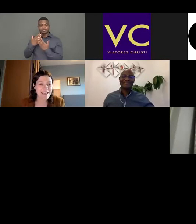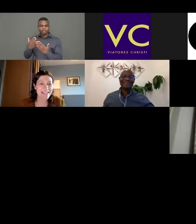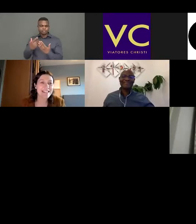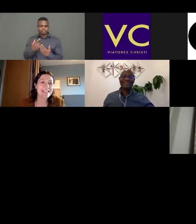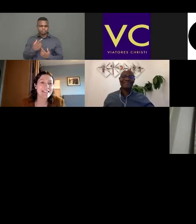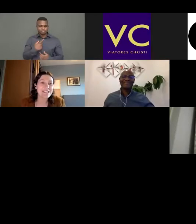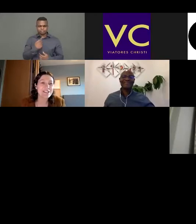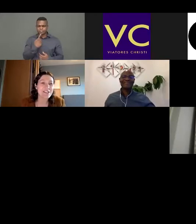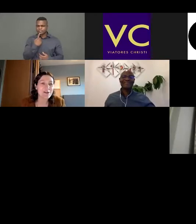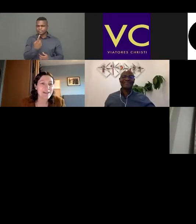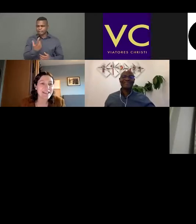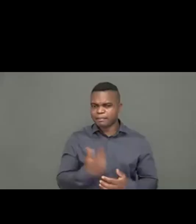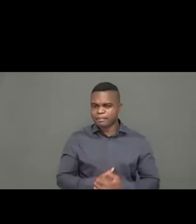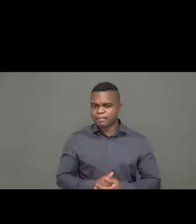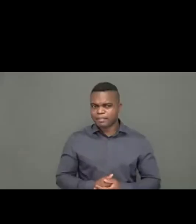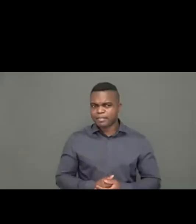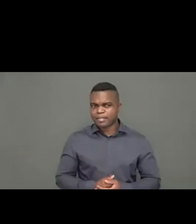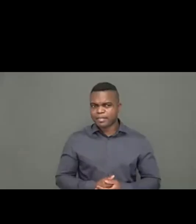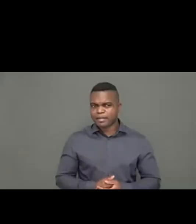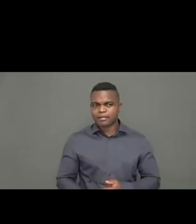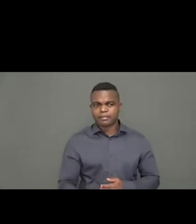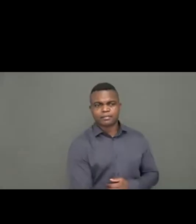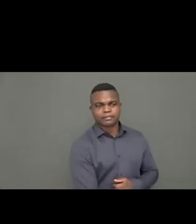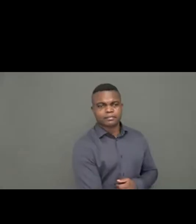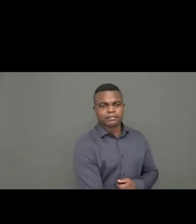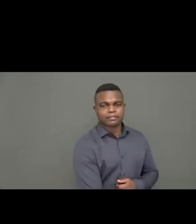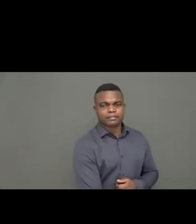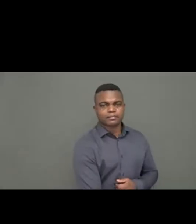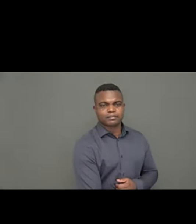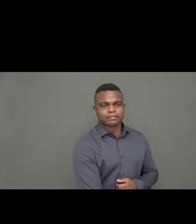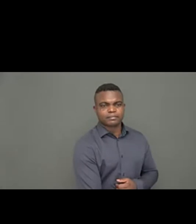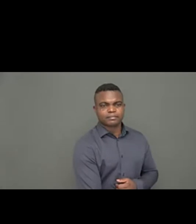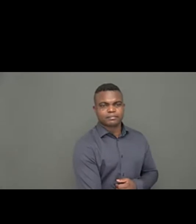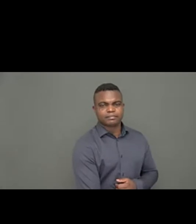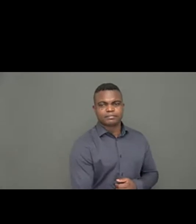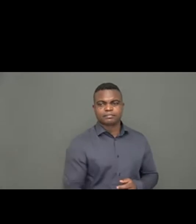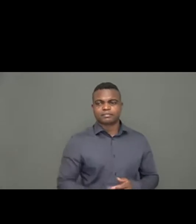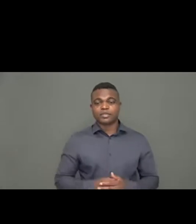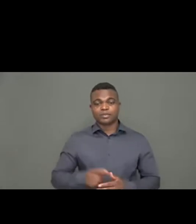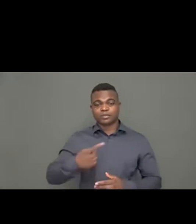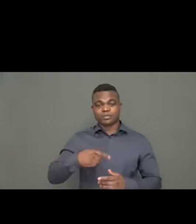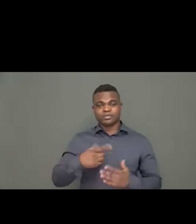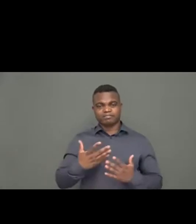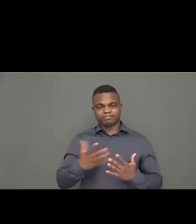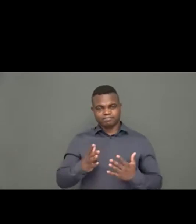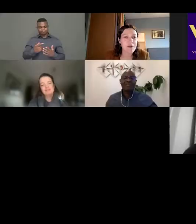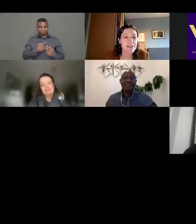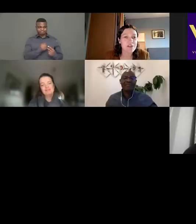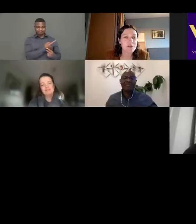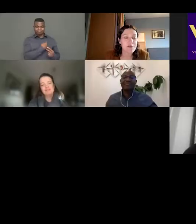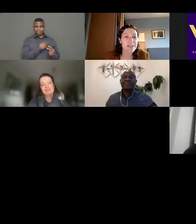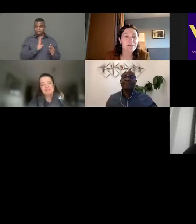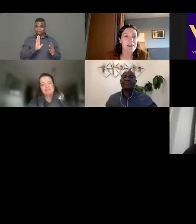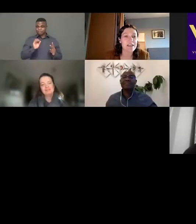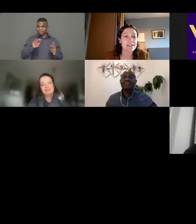do that again. So, so welcome, welcome, Bonner Venture. And for anyone that doesn't know this is Bonner